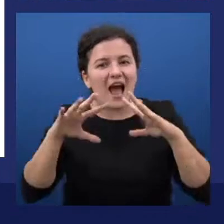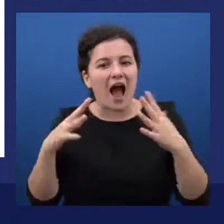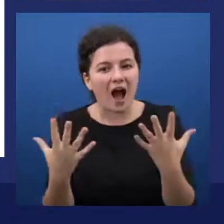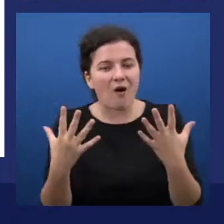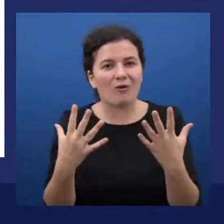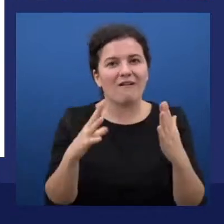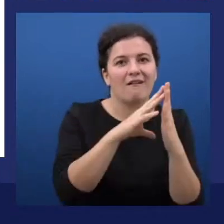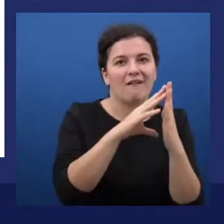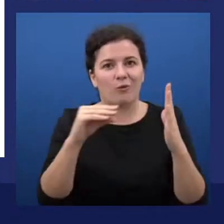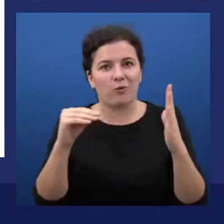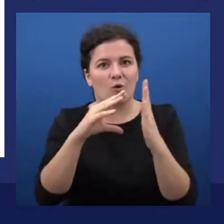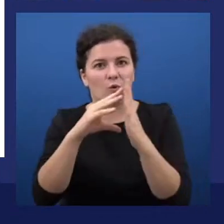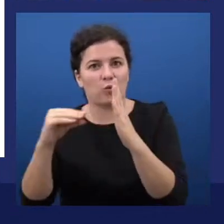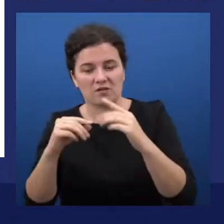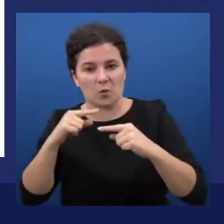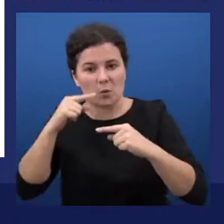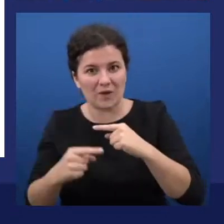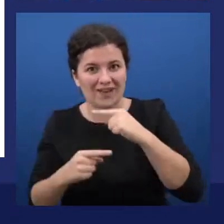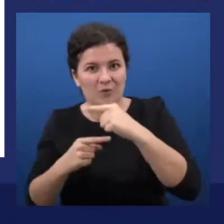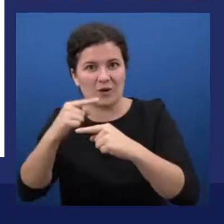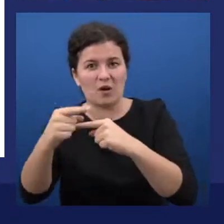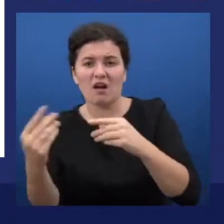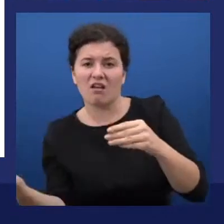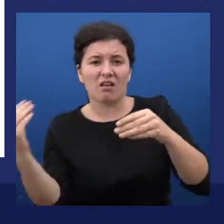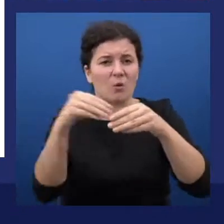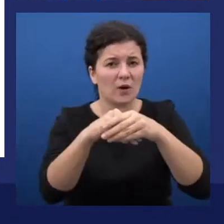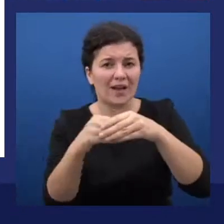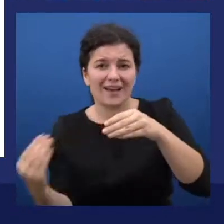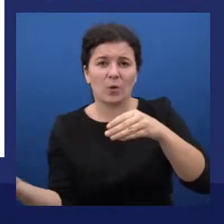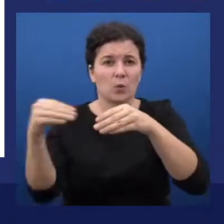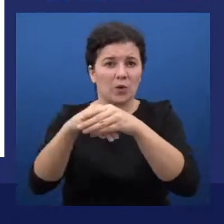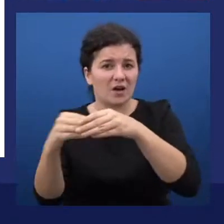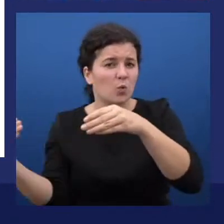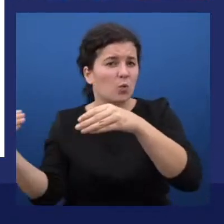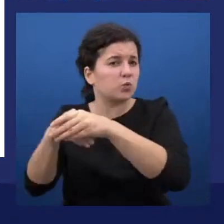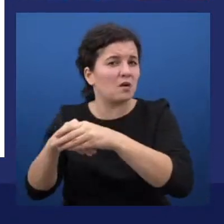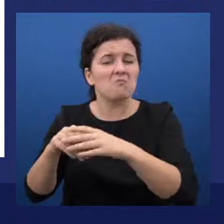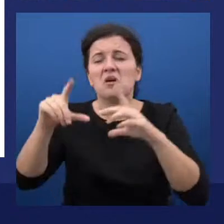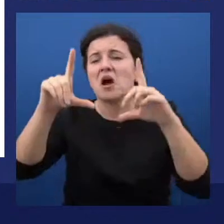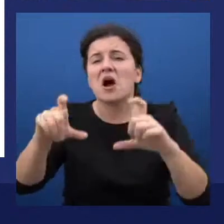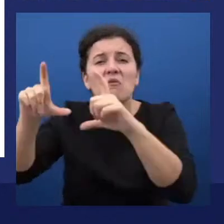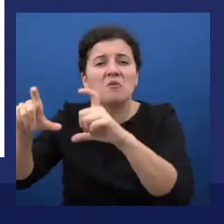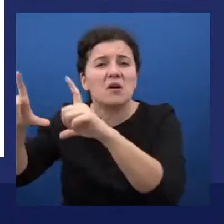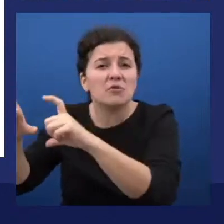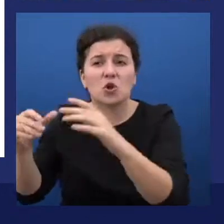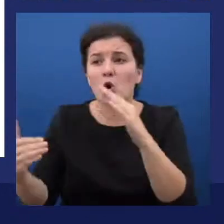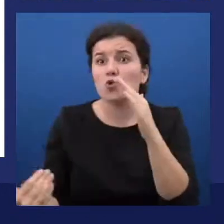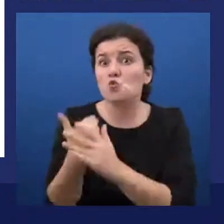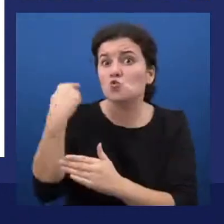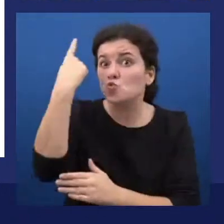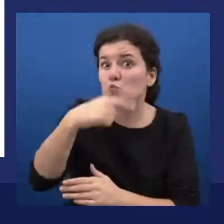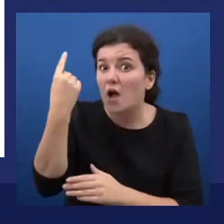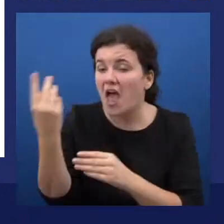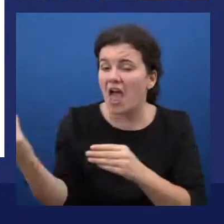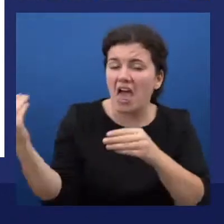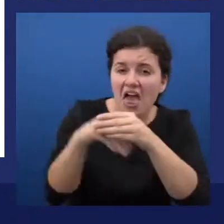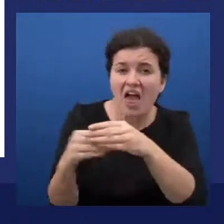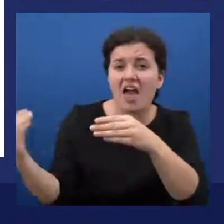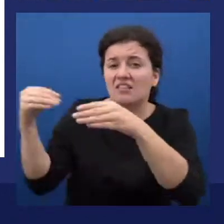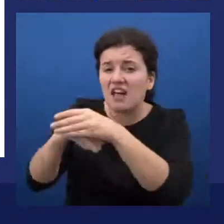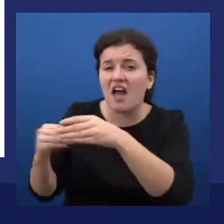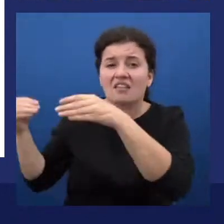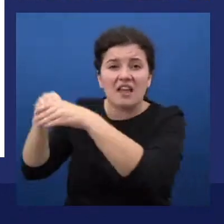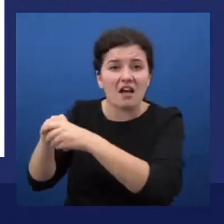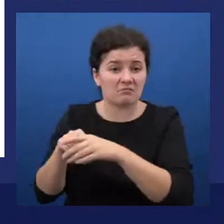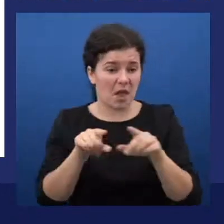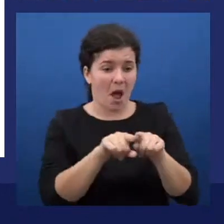as long as the series grows, you can add more images, you can add more characters, retrain your model, and just use it.